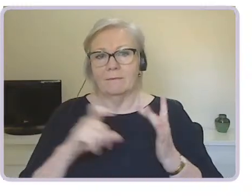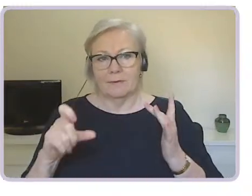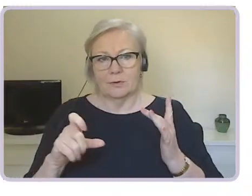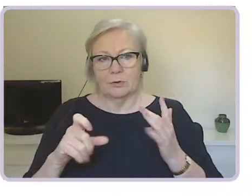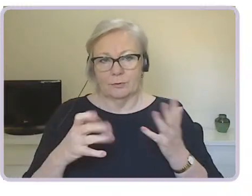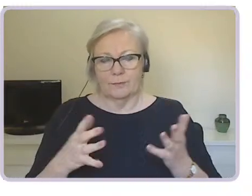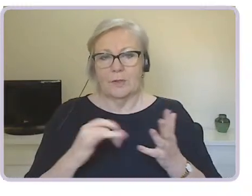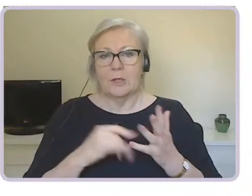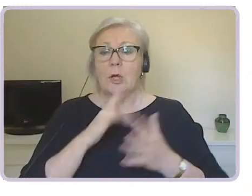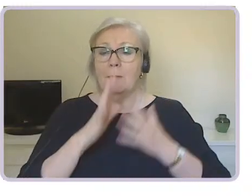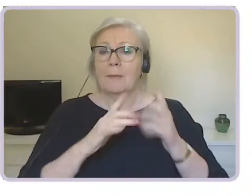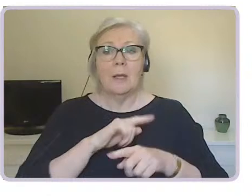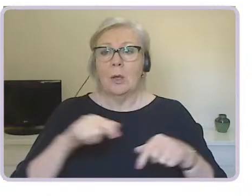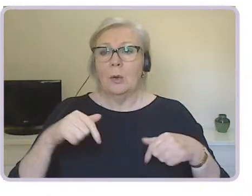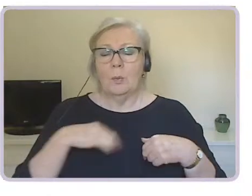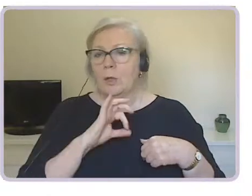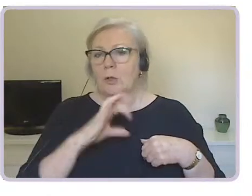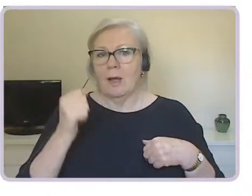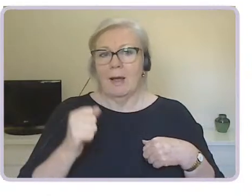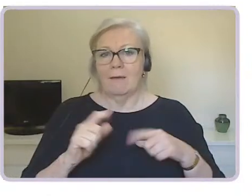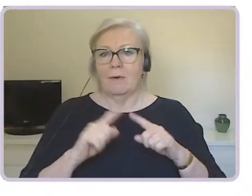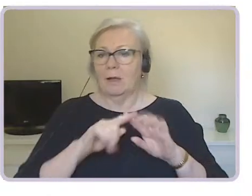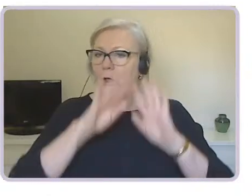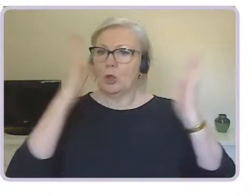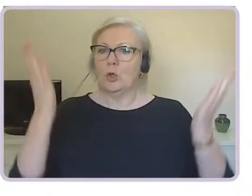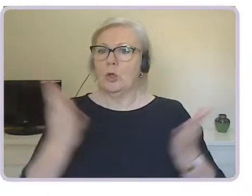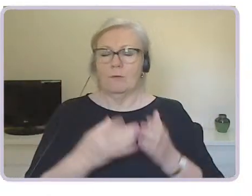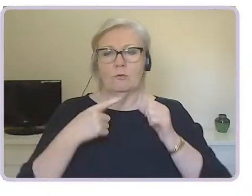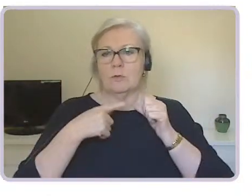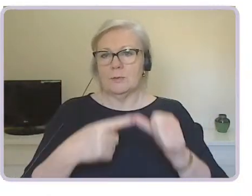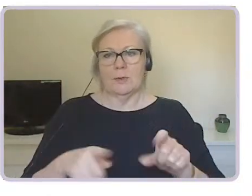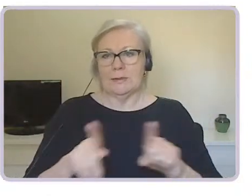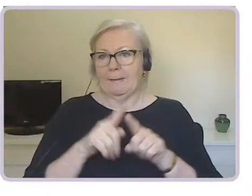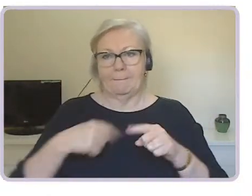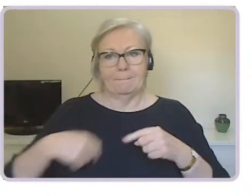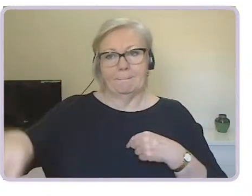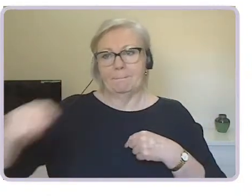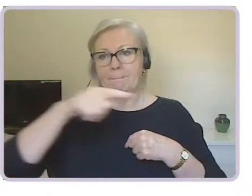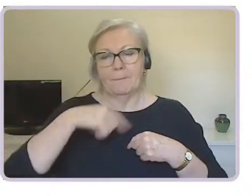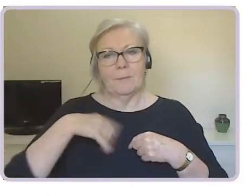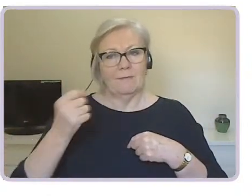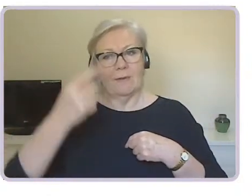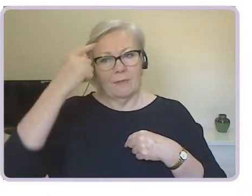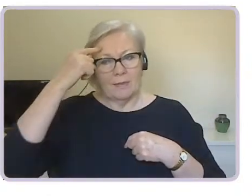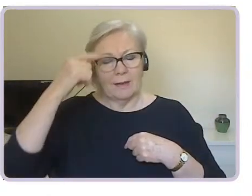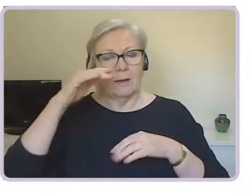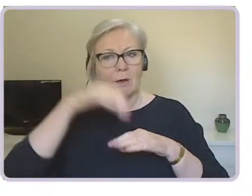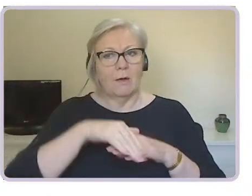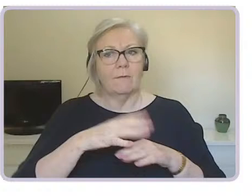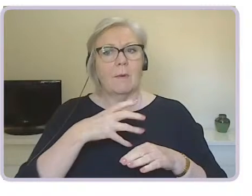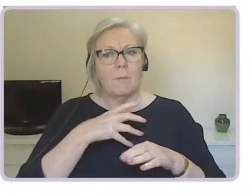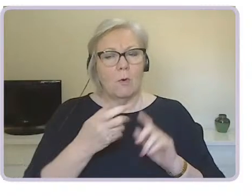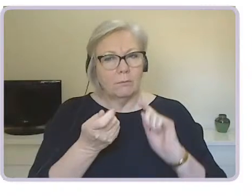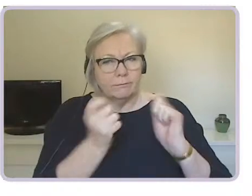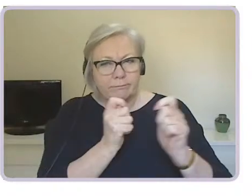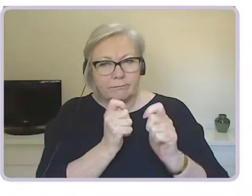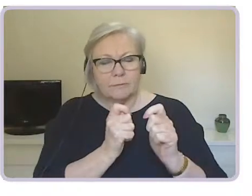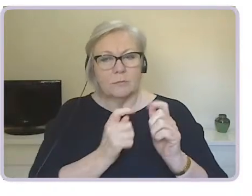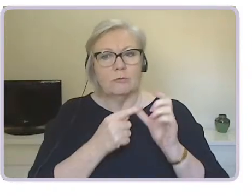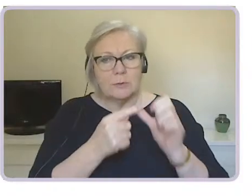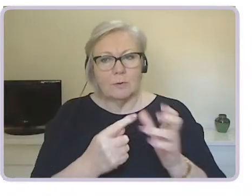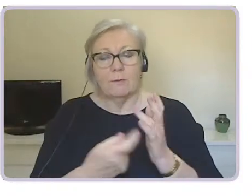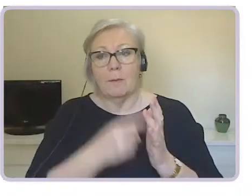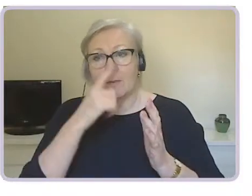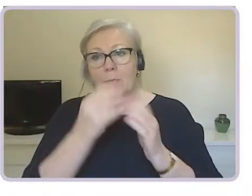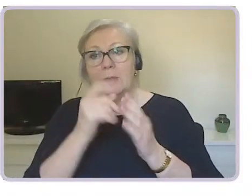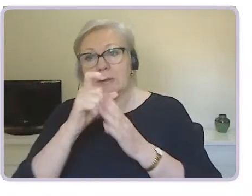no longer had a universal response, and we really needed to think about a much more tailored response, both for people with disabilities